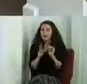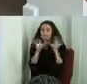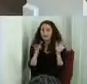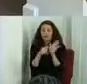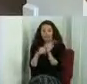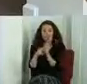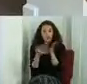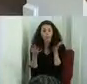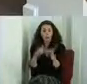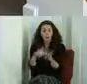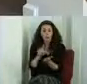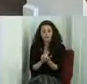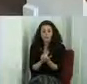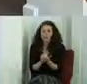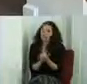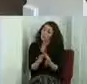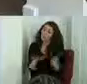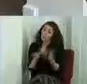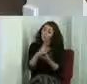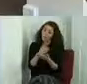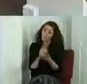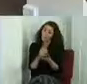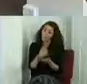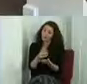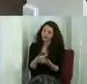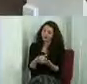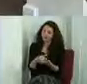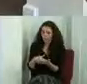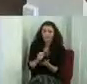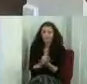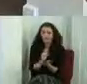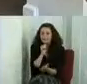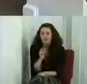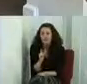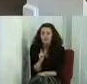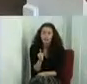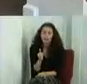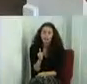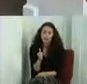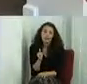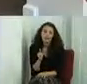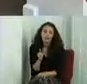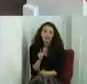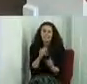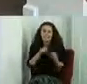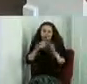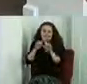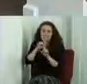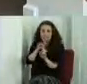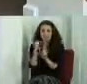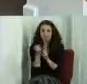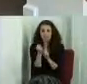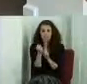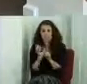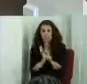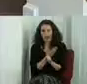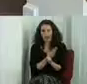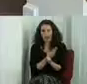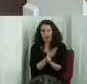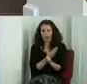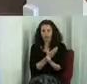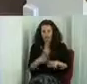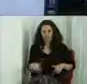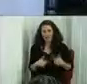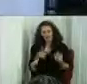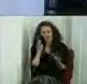and that the key to abundance is not about the circumstances of our lives. You know, we realize that our lives have their ups and their